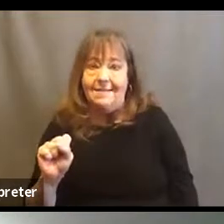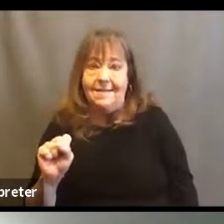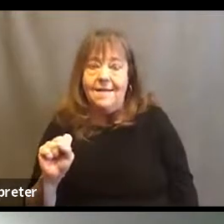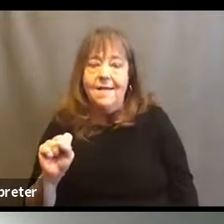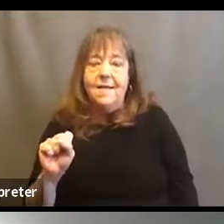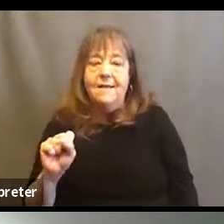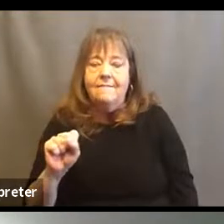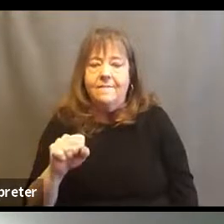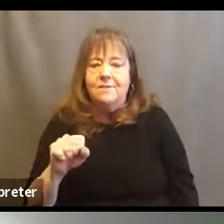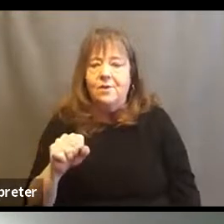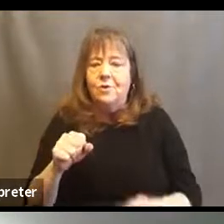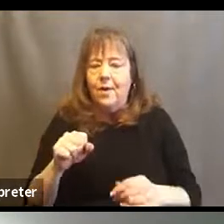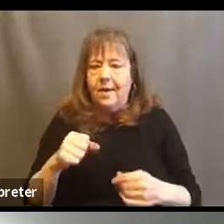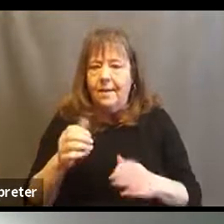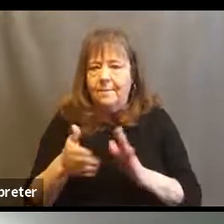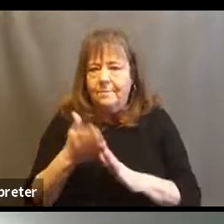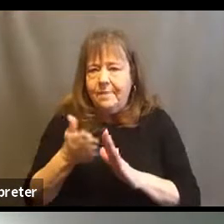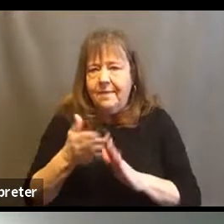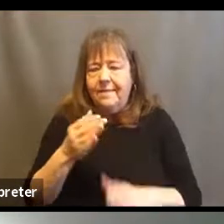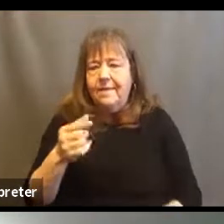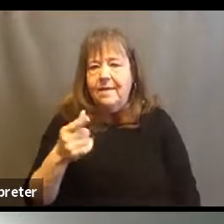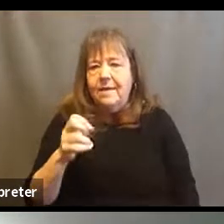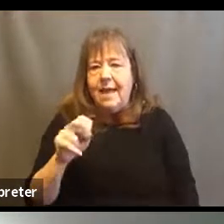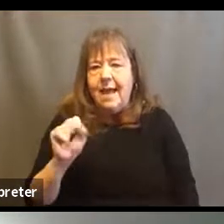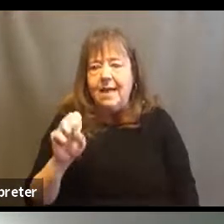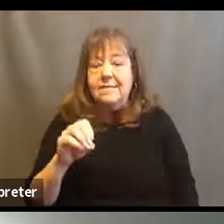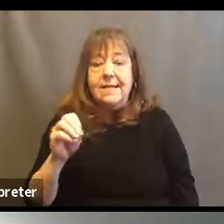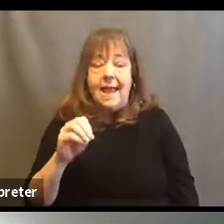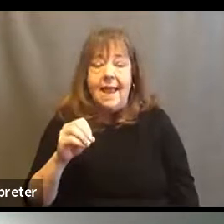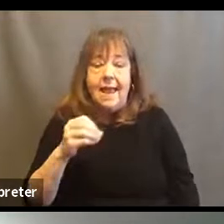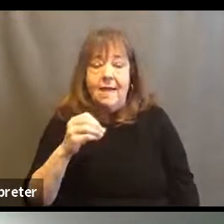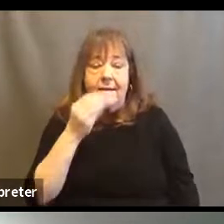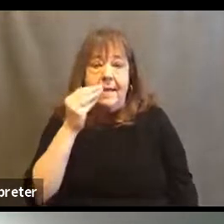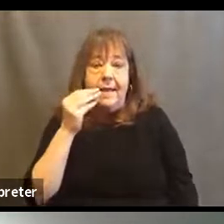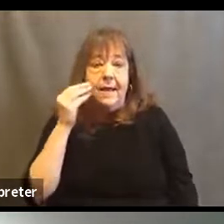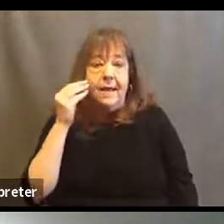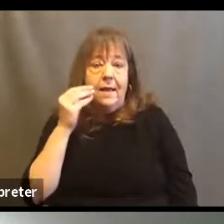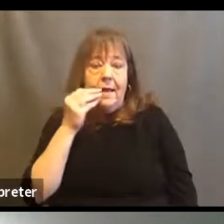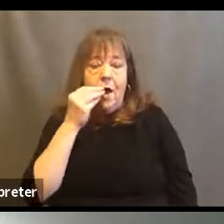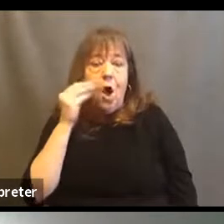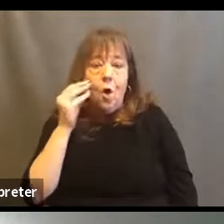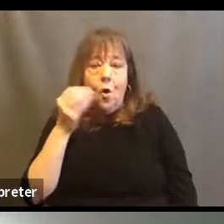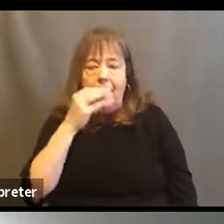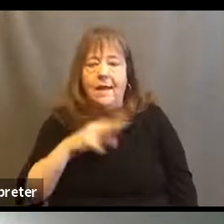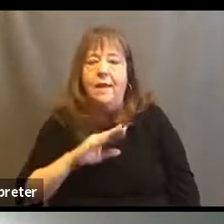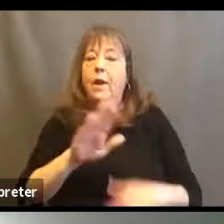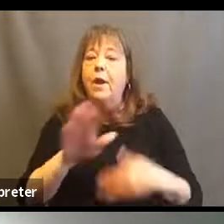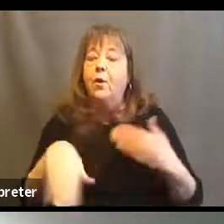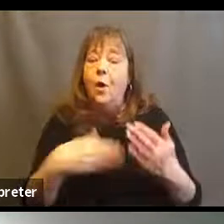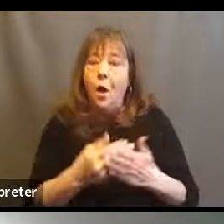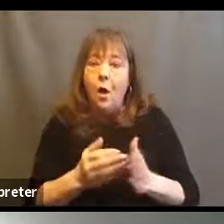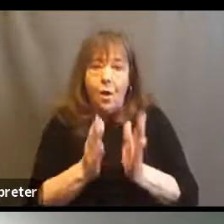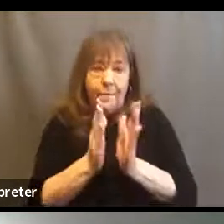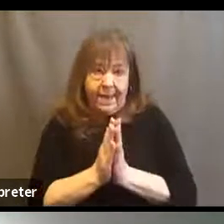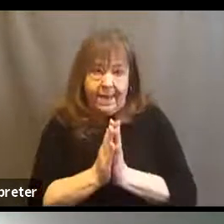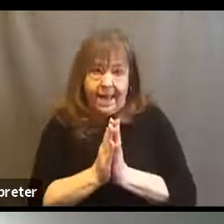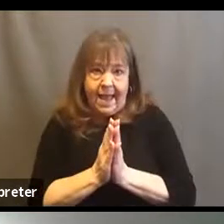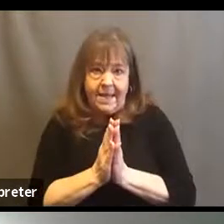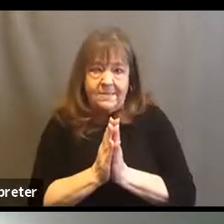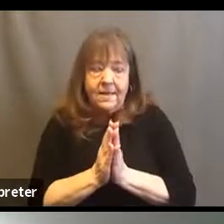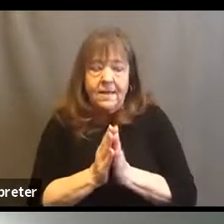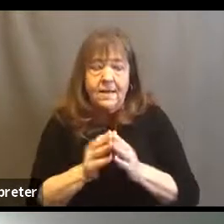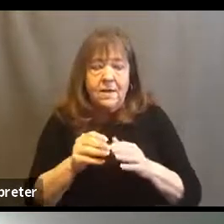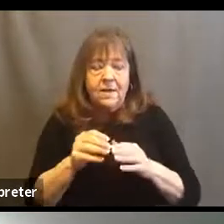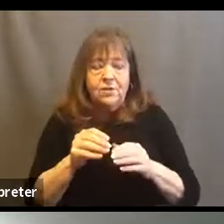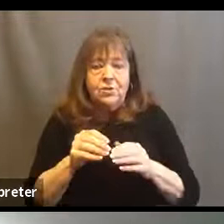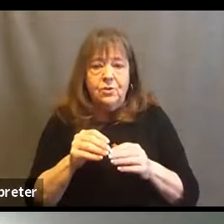for generation and for residential heating, we are all requested by Atmos to dial back our